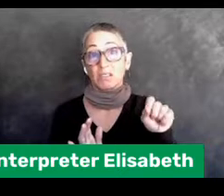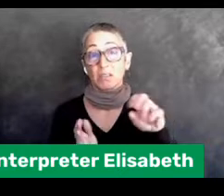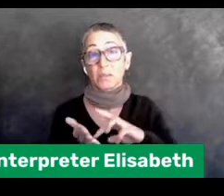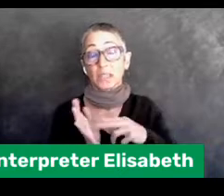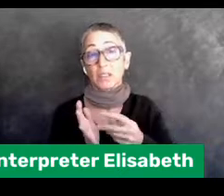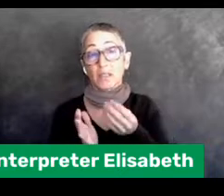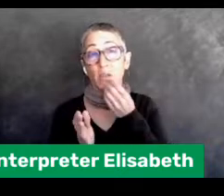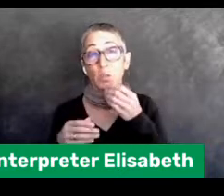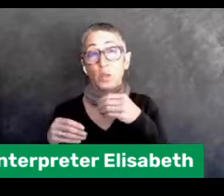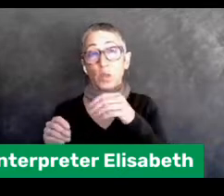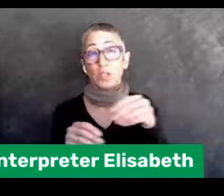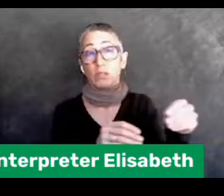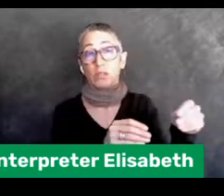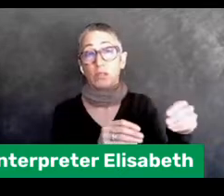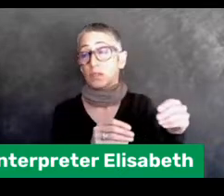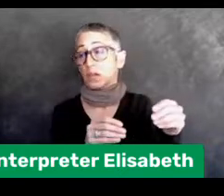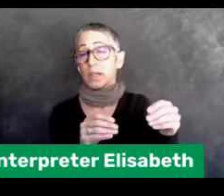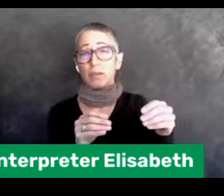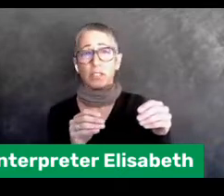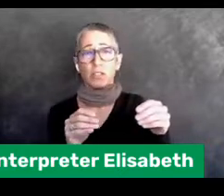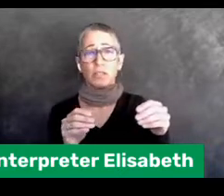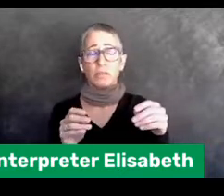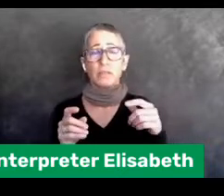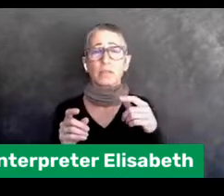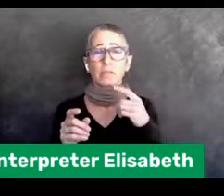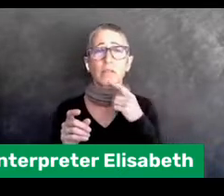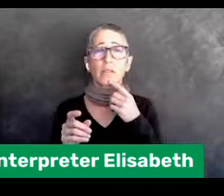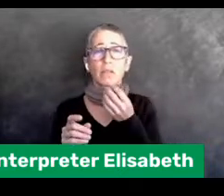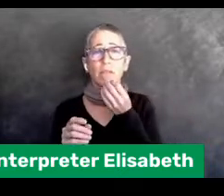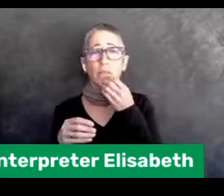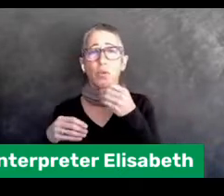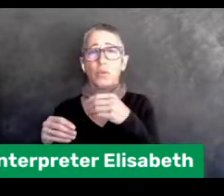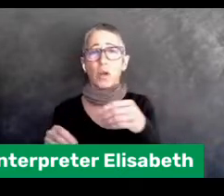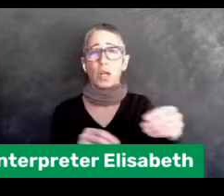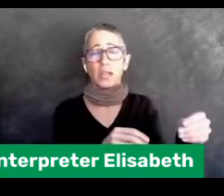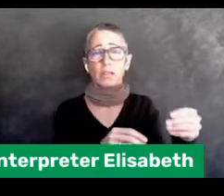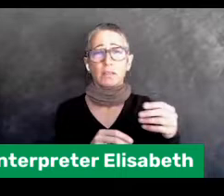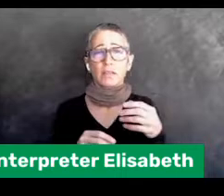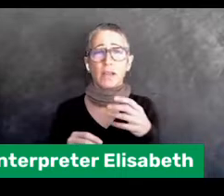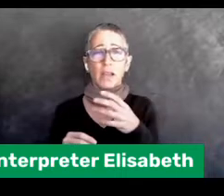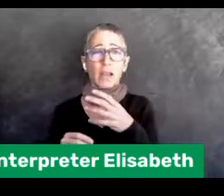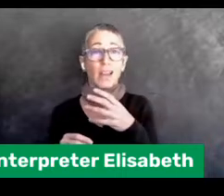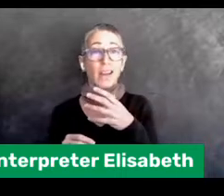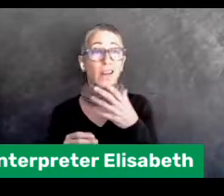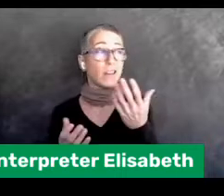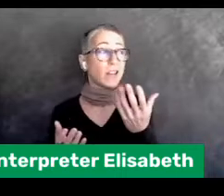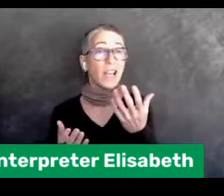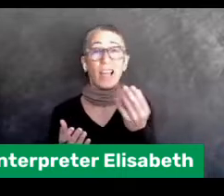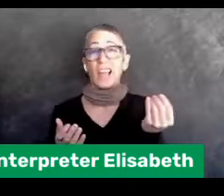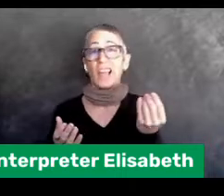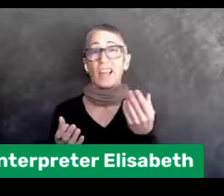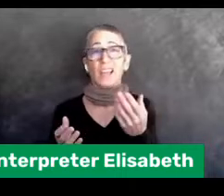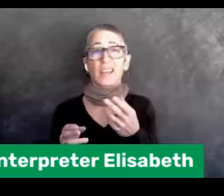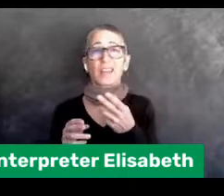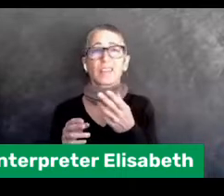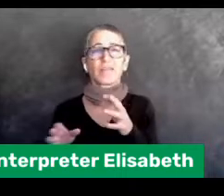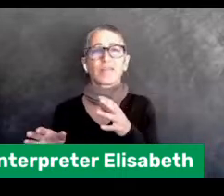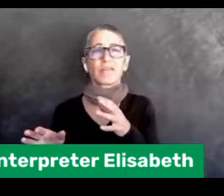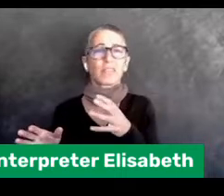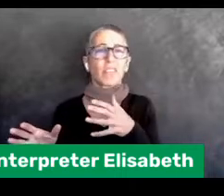with small food stores, such as food markets or convenience stores that are shown in the pictures on the